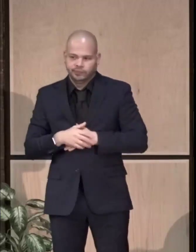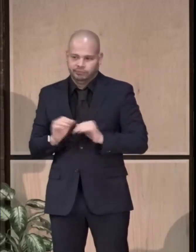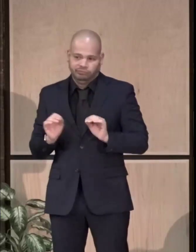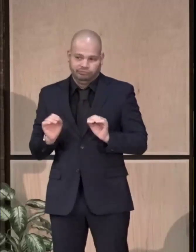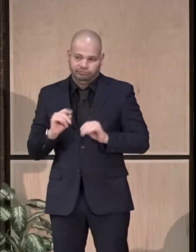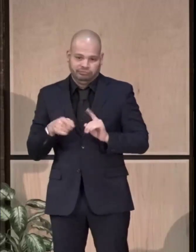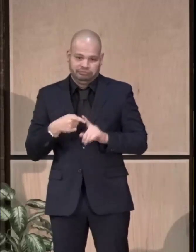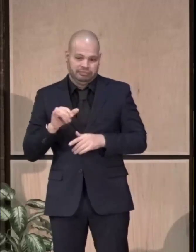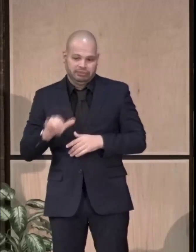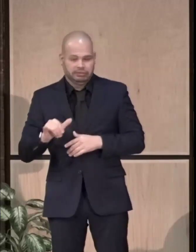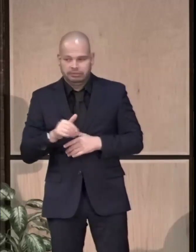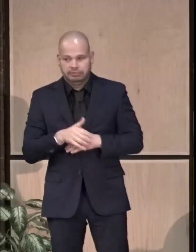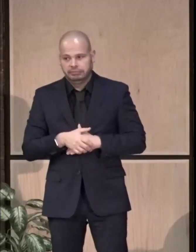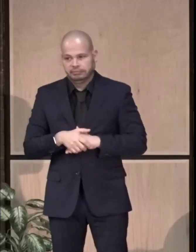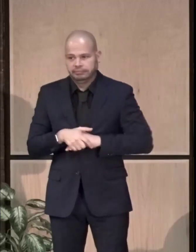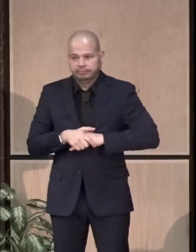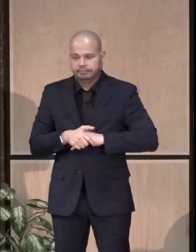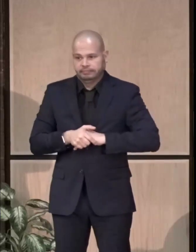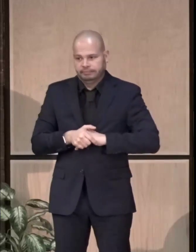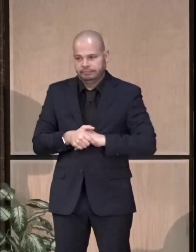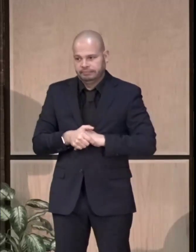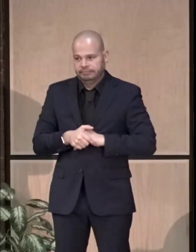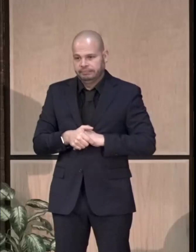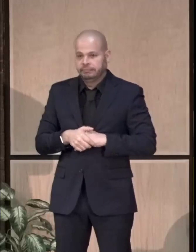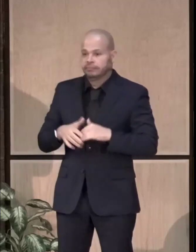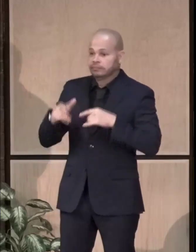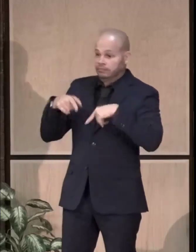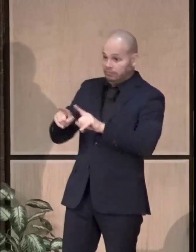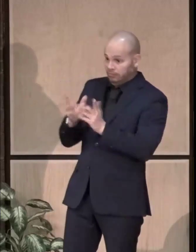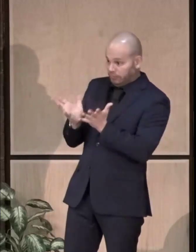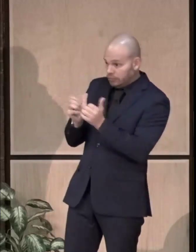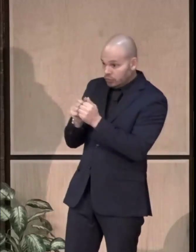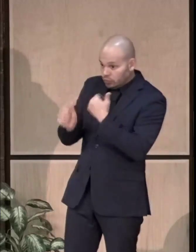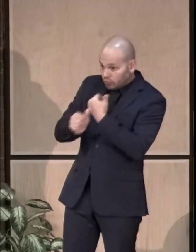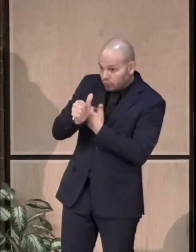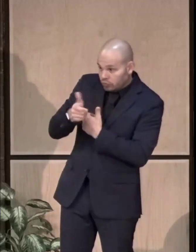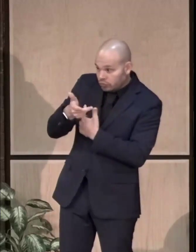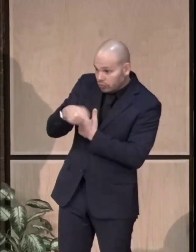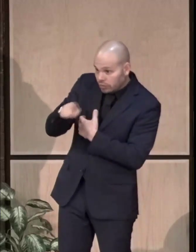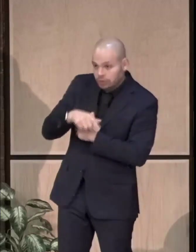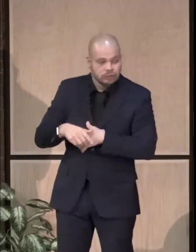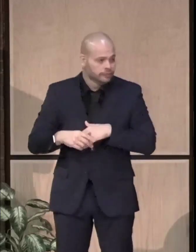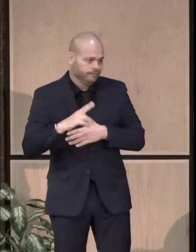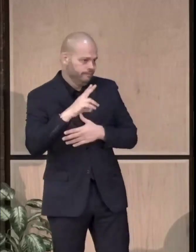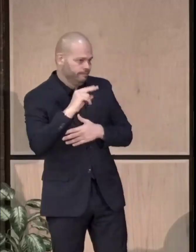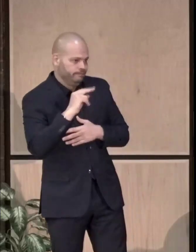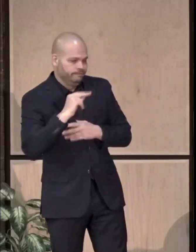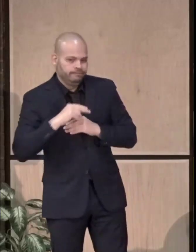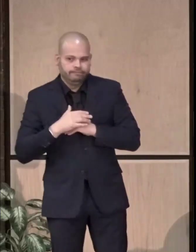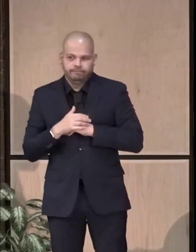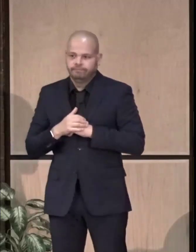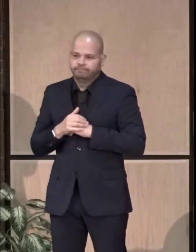But he didn't make any specific threats in his conversation with you? No. Okay. Just that he was angry and he wanted to